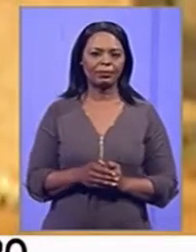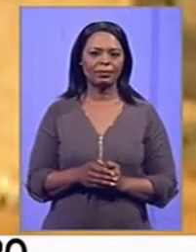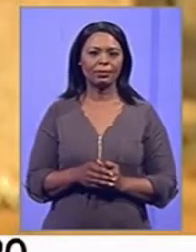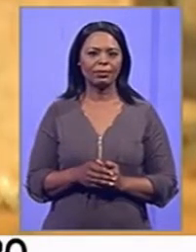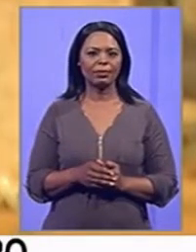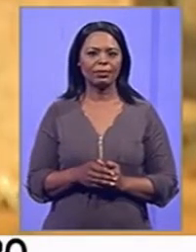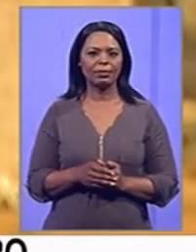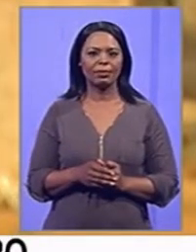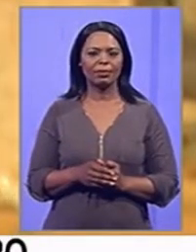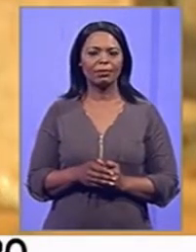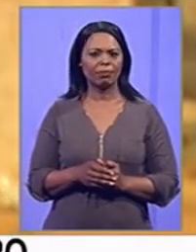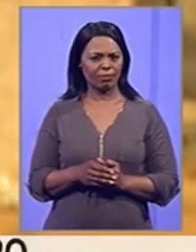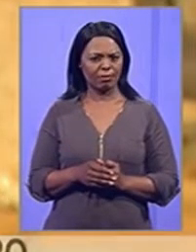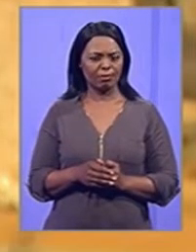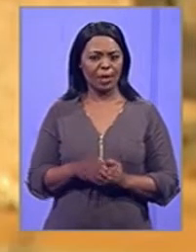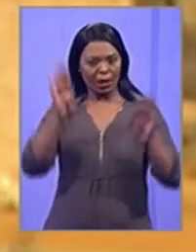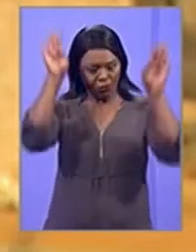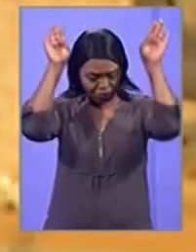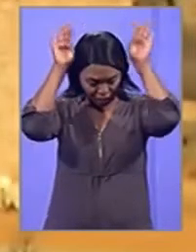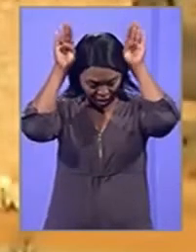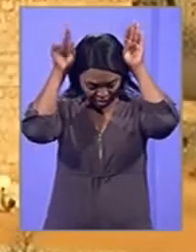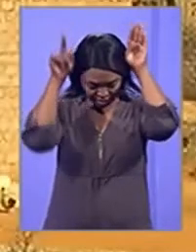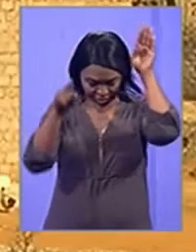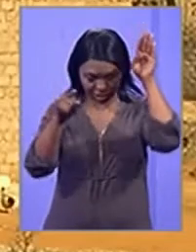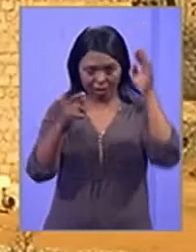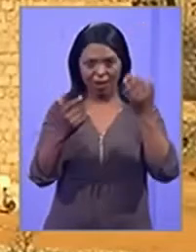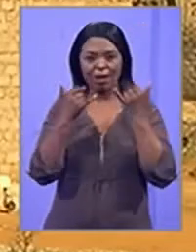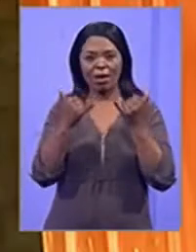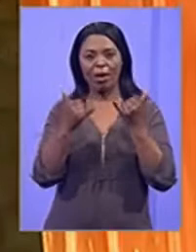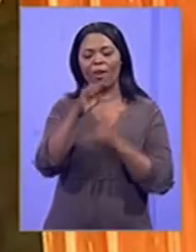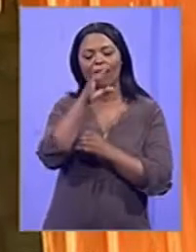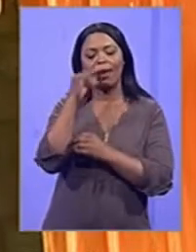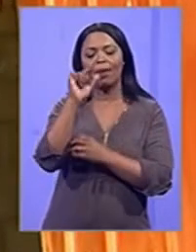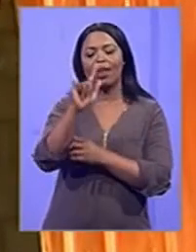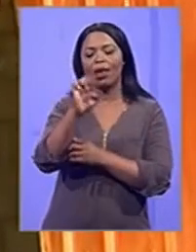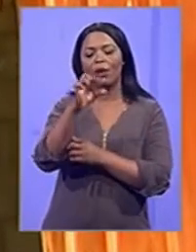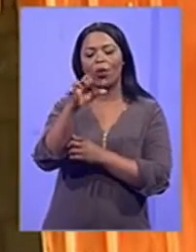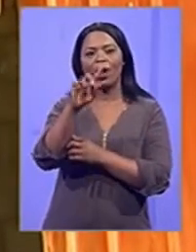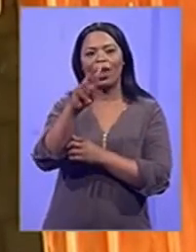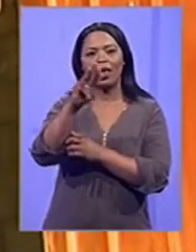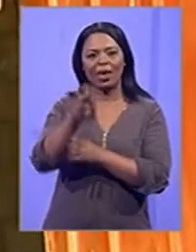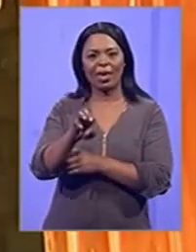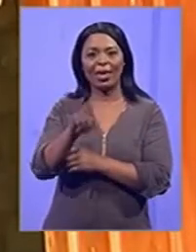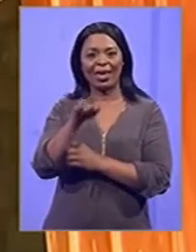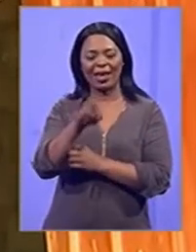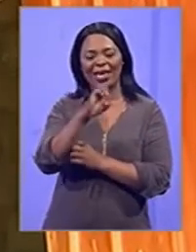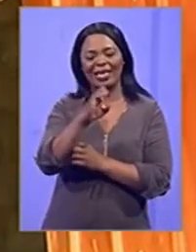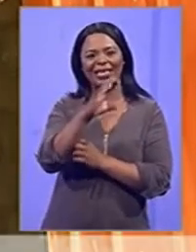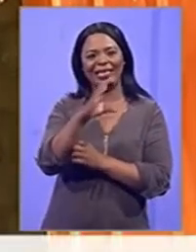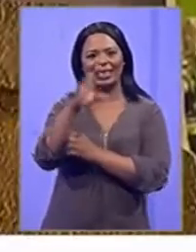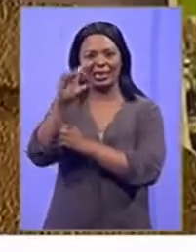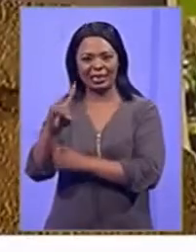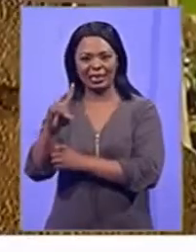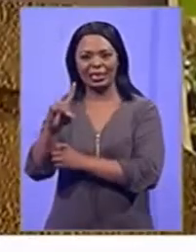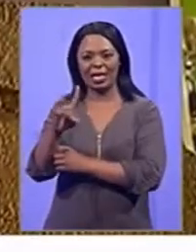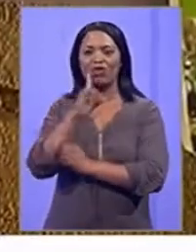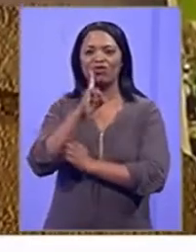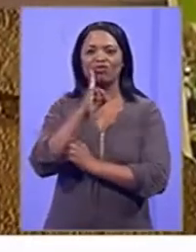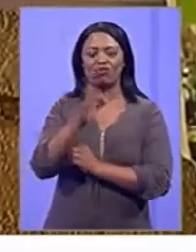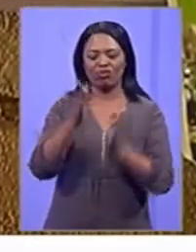thuto ka motseng wa ga Phahle keretšheng yeo e bitswago Lehwelere ke ya godimo. Morutiši wa ECD Manyake Mangwato o bolela gore kakanyo